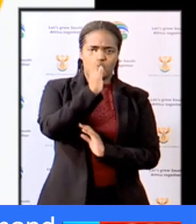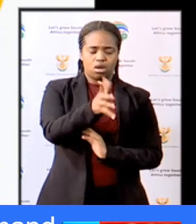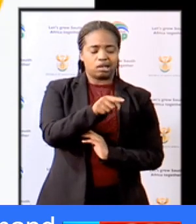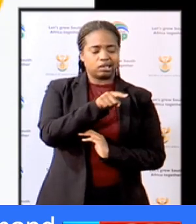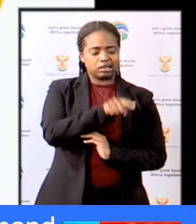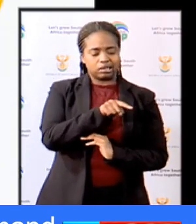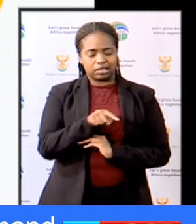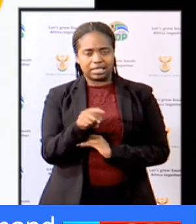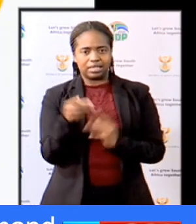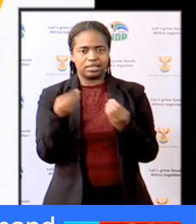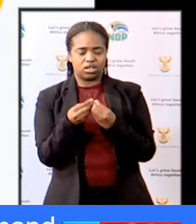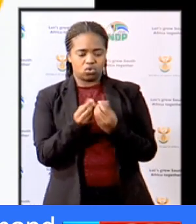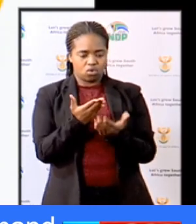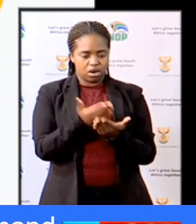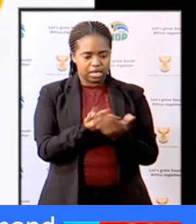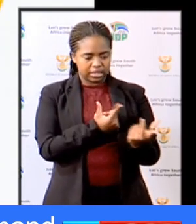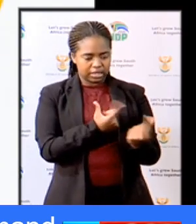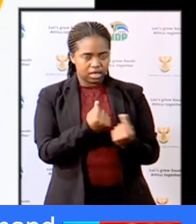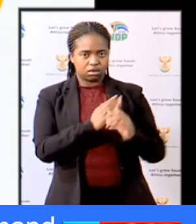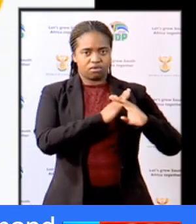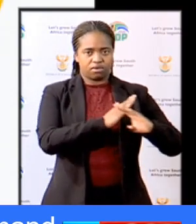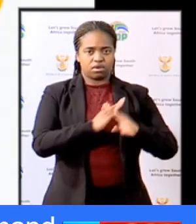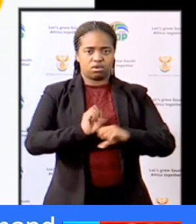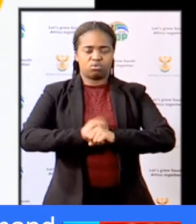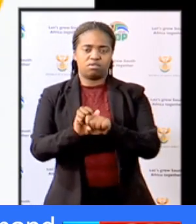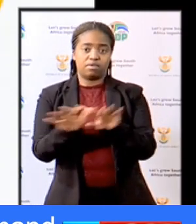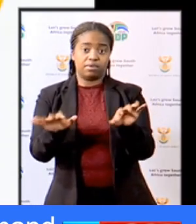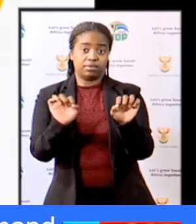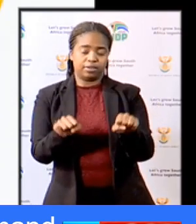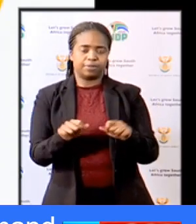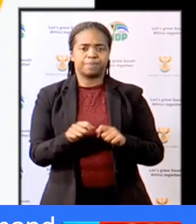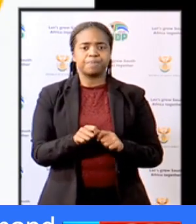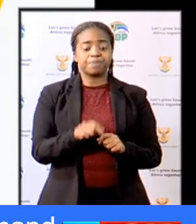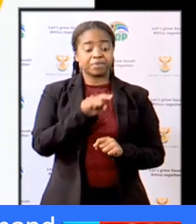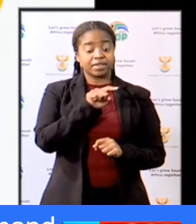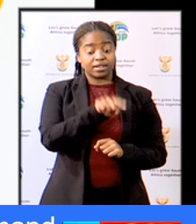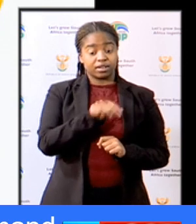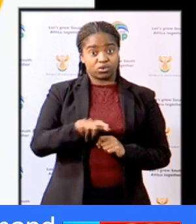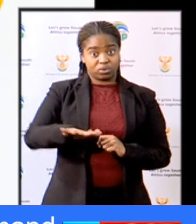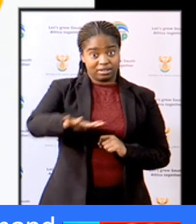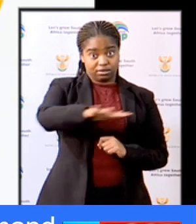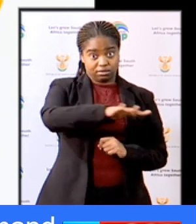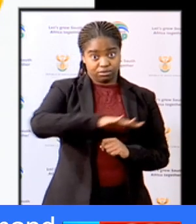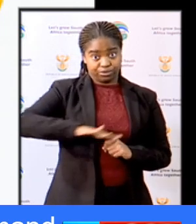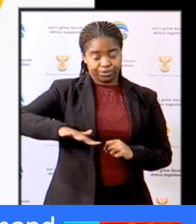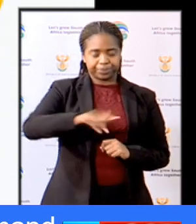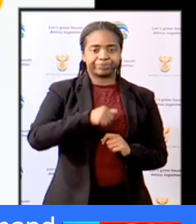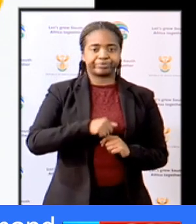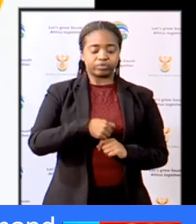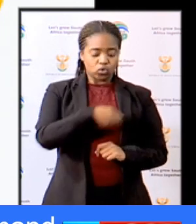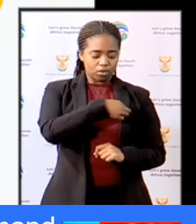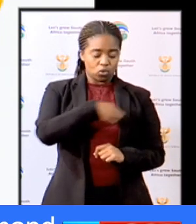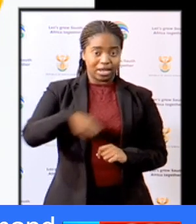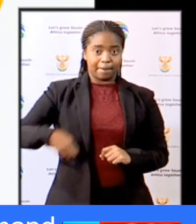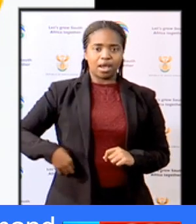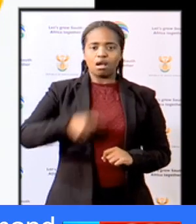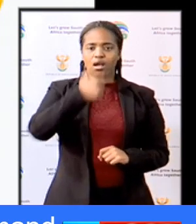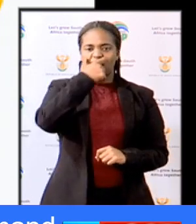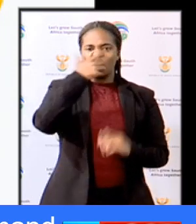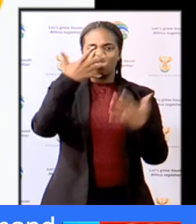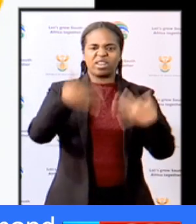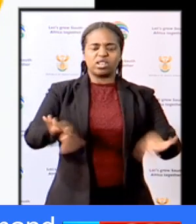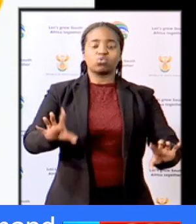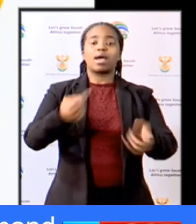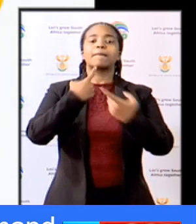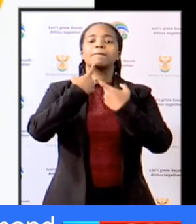khona kufanele zithi ukuqiniswa. Lezo ndawo-ke lezo ndawo umongameli azimemezela.